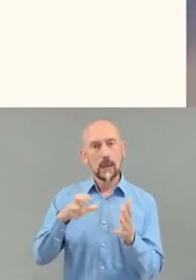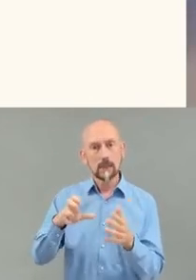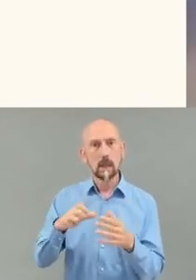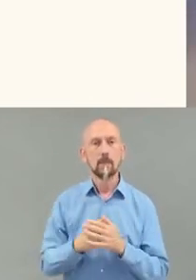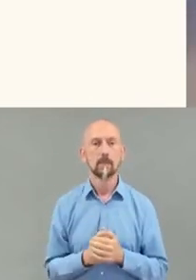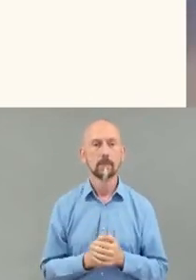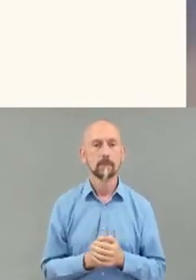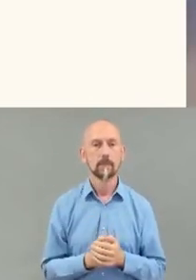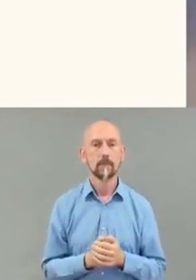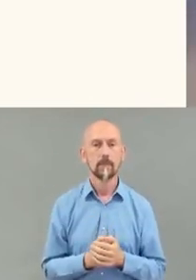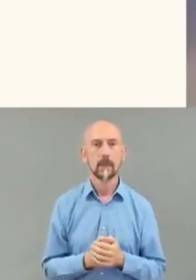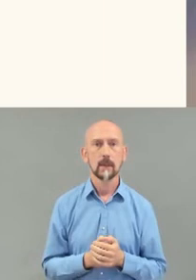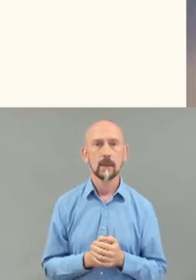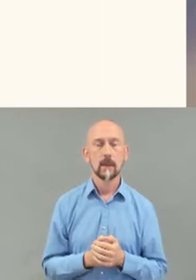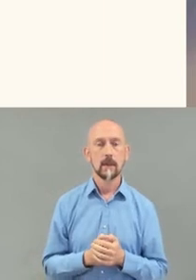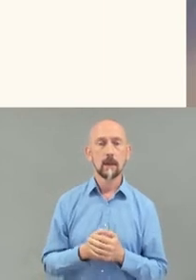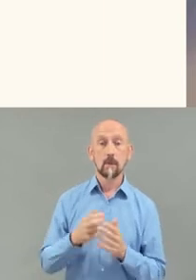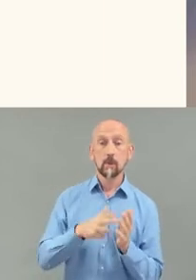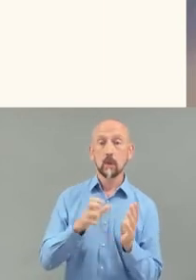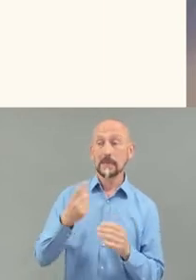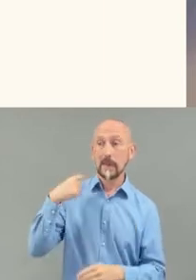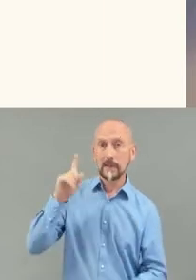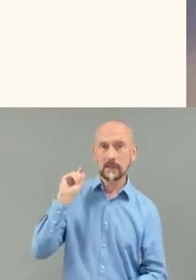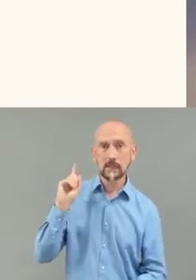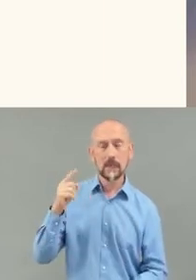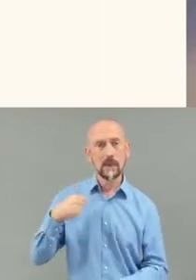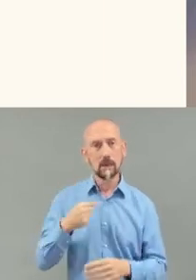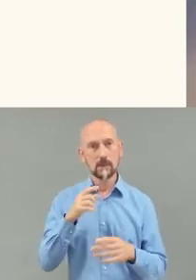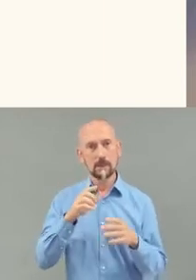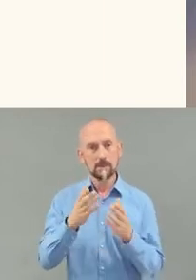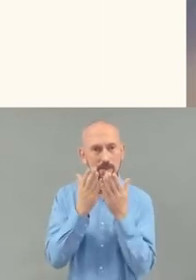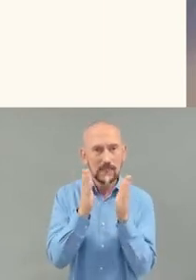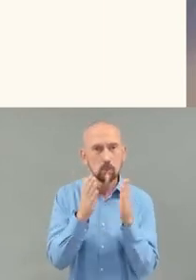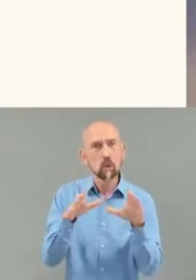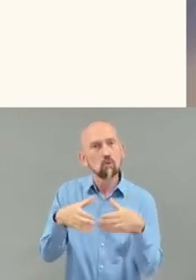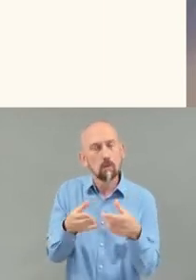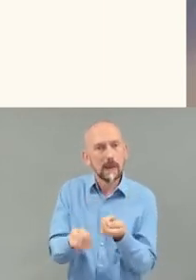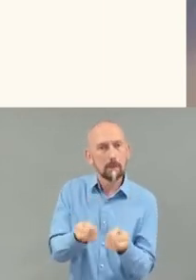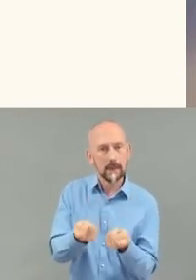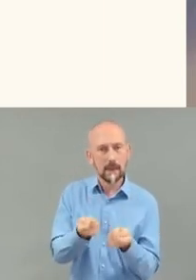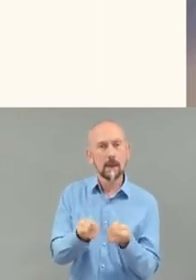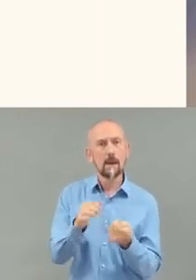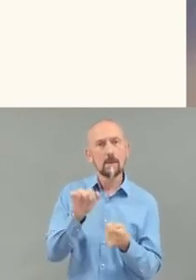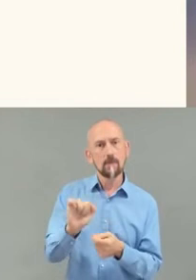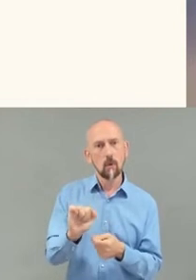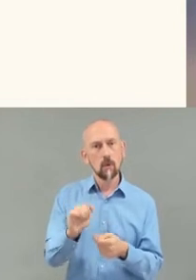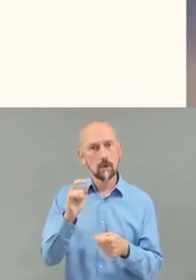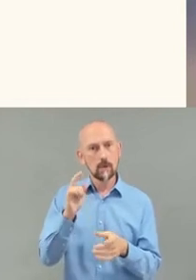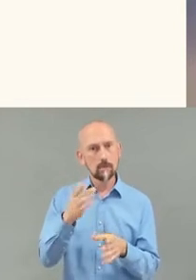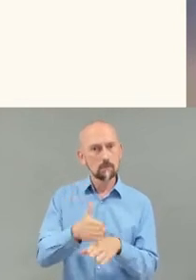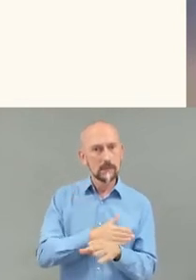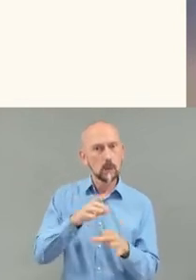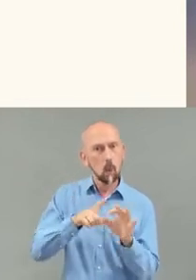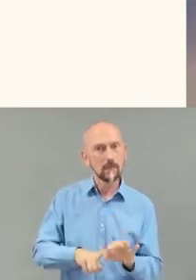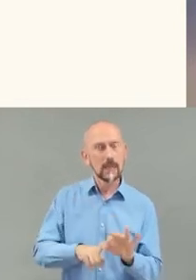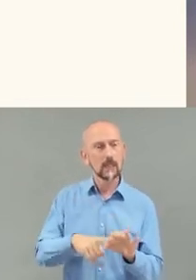been admin of a Facebook group called Pre-Qual Clinical Psychologists with Disabilities and/or Health Conditions. So within